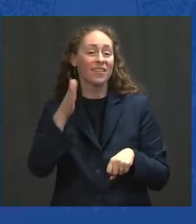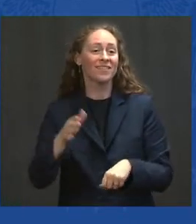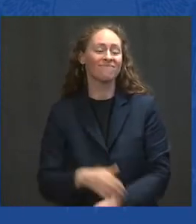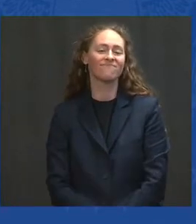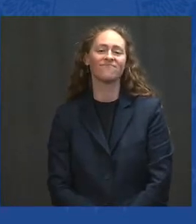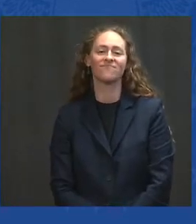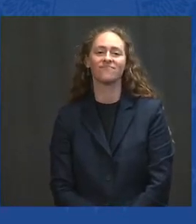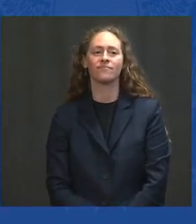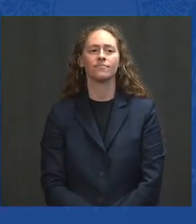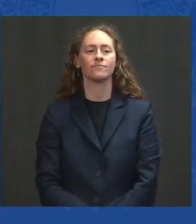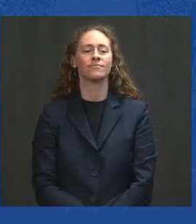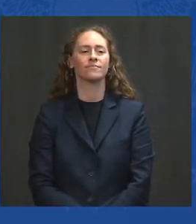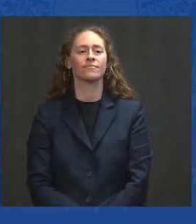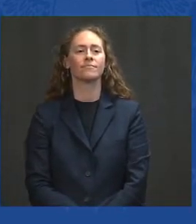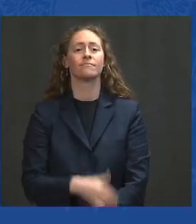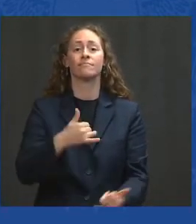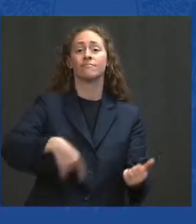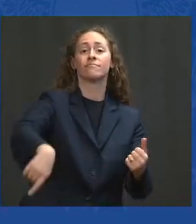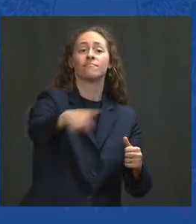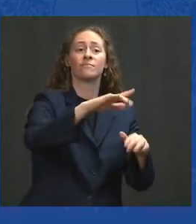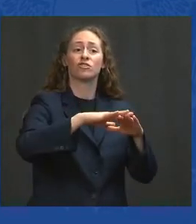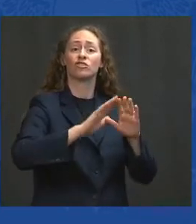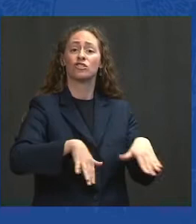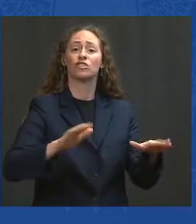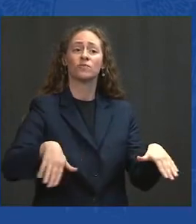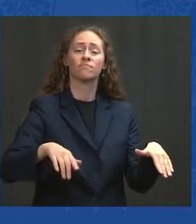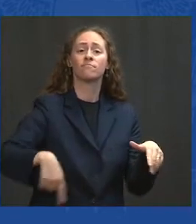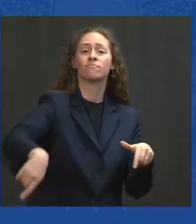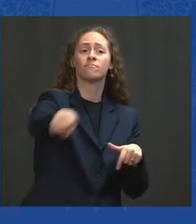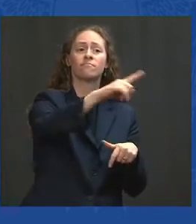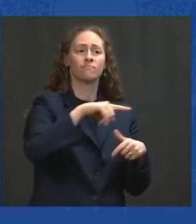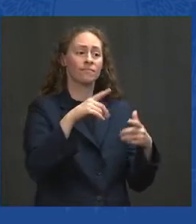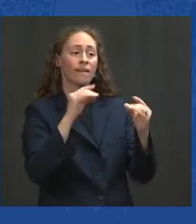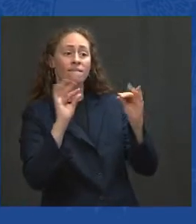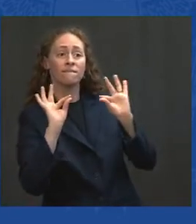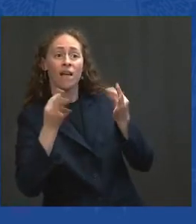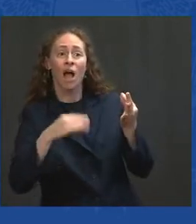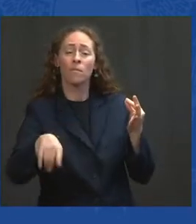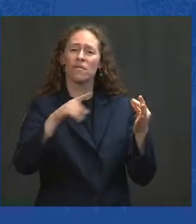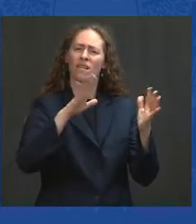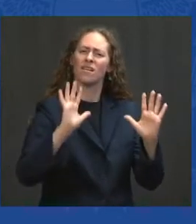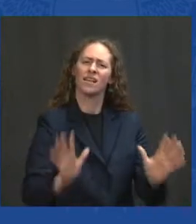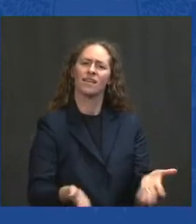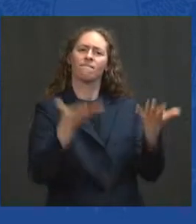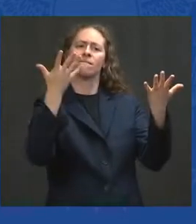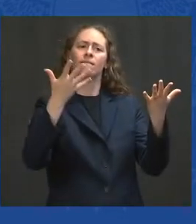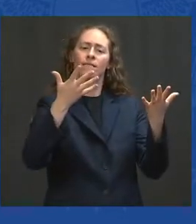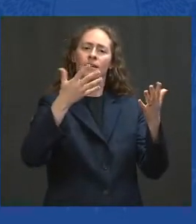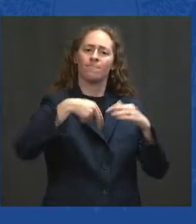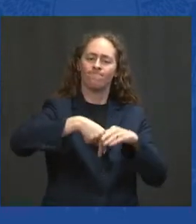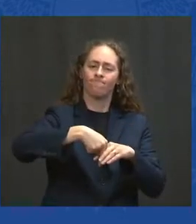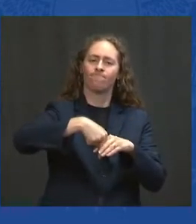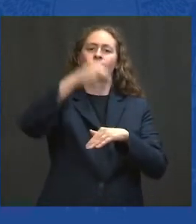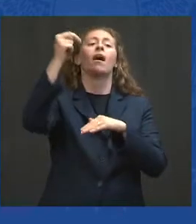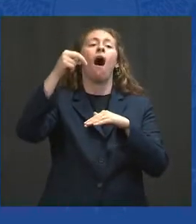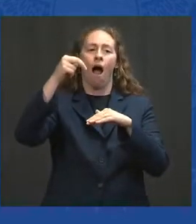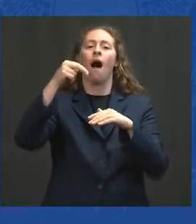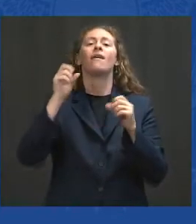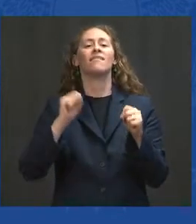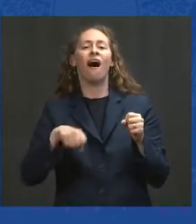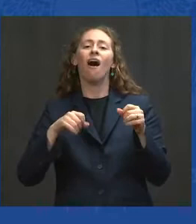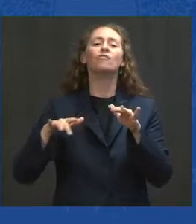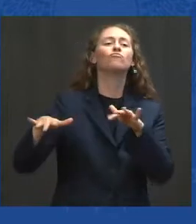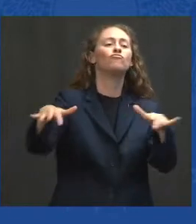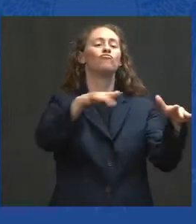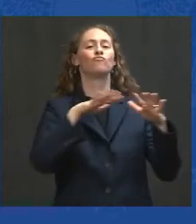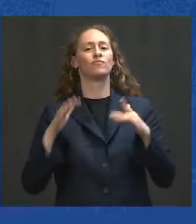children, and in lifting up the American family, it will lift up our entire nation. Today